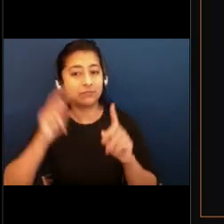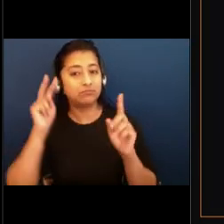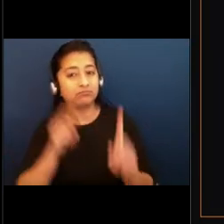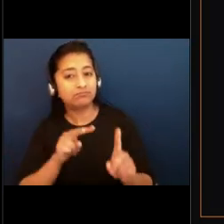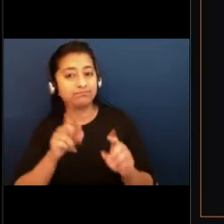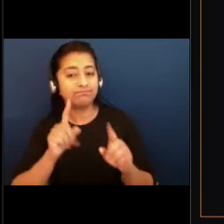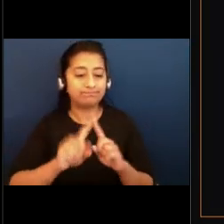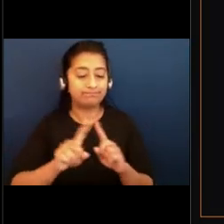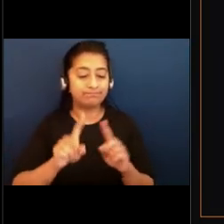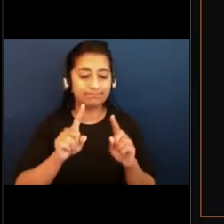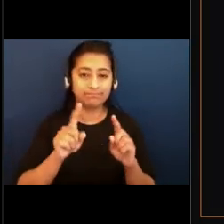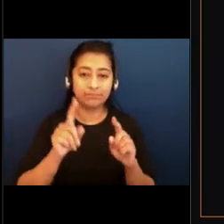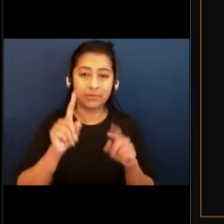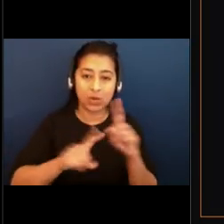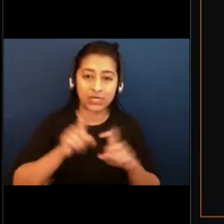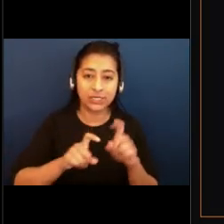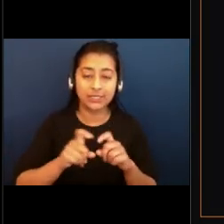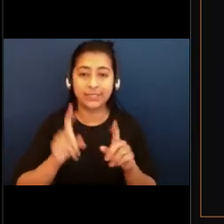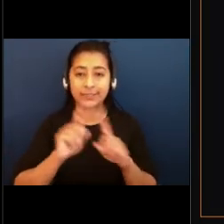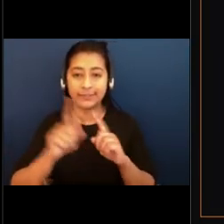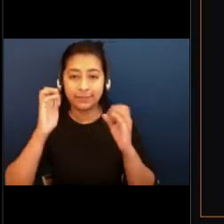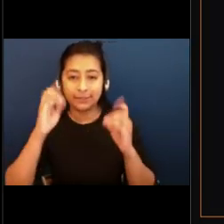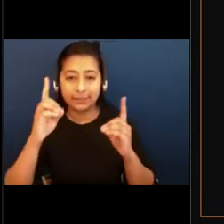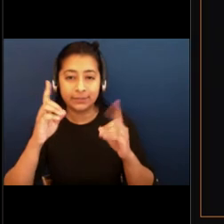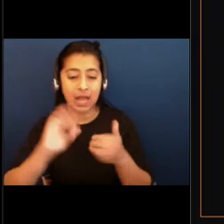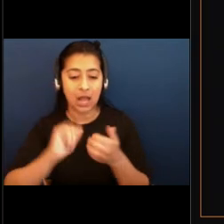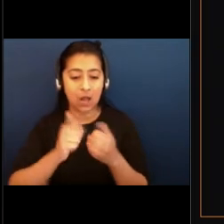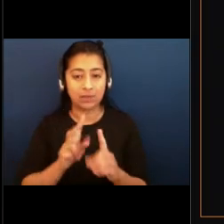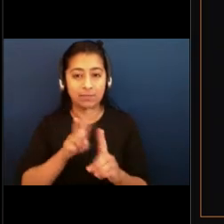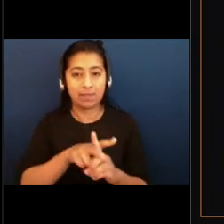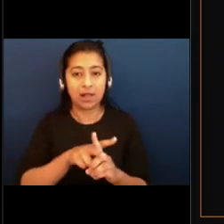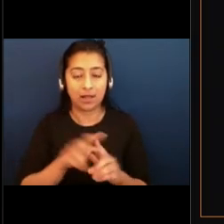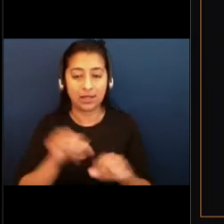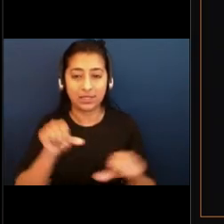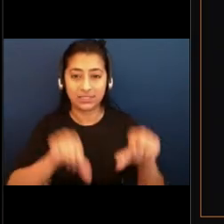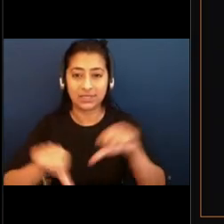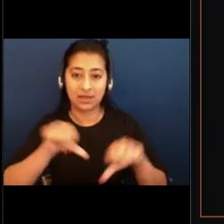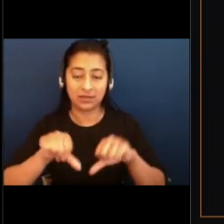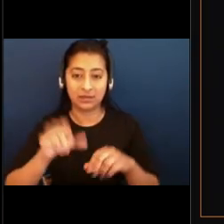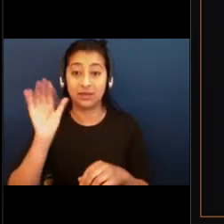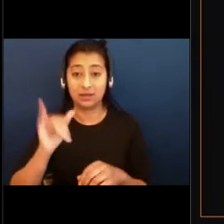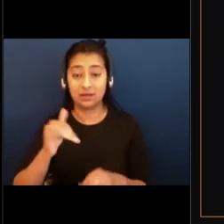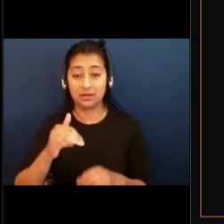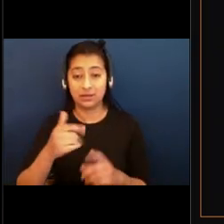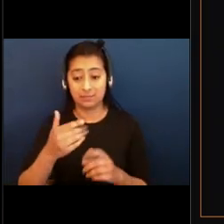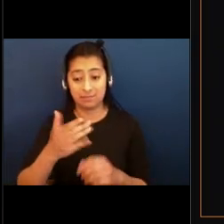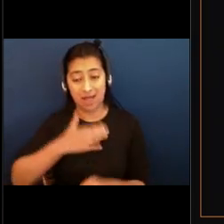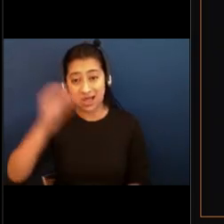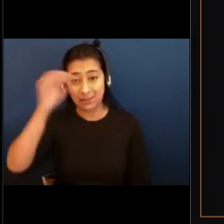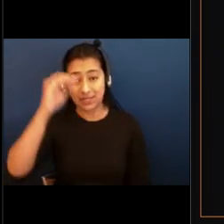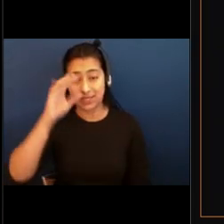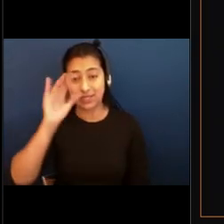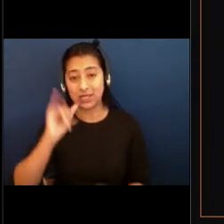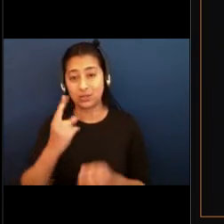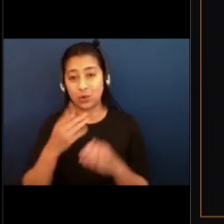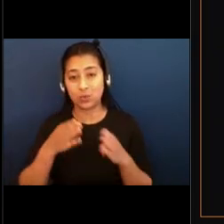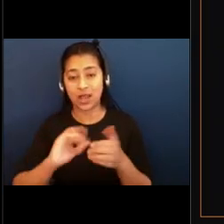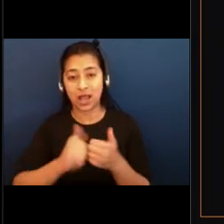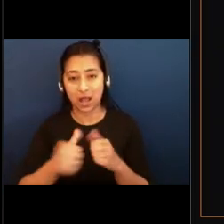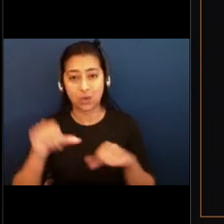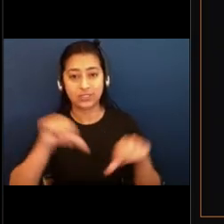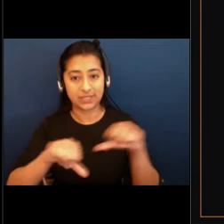different epistemologies to their scientific inquiry. That is, in my opinion, one of the major ways science has